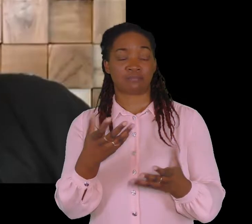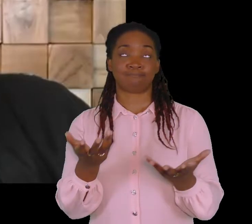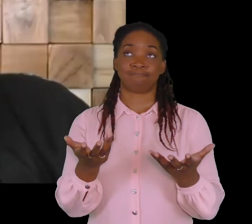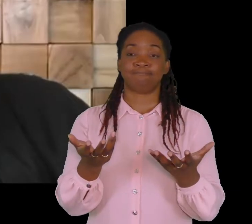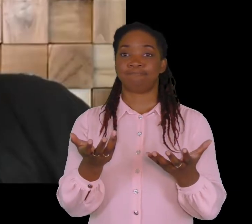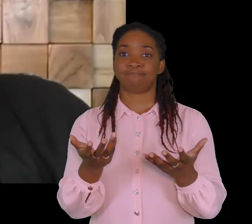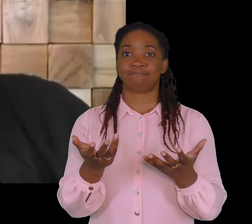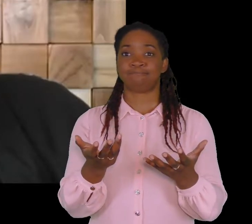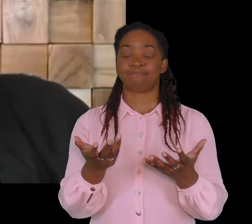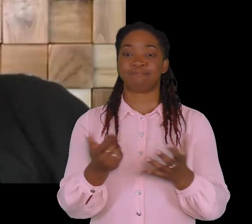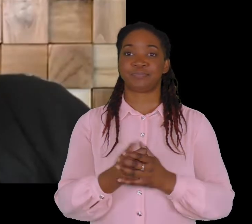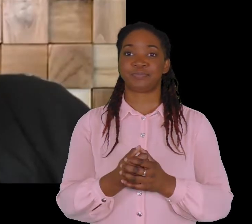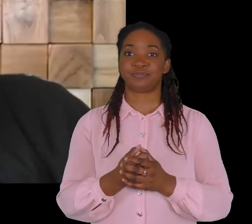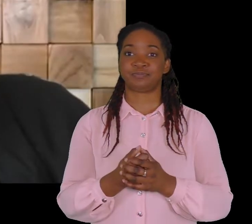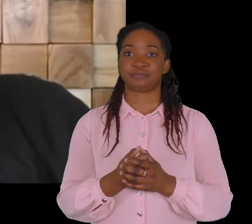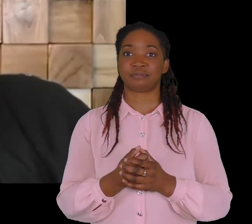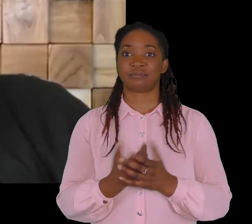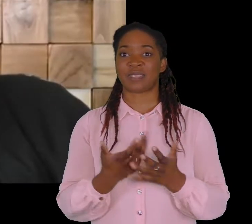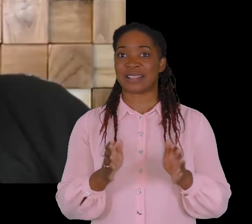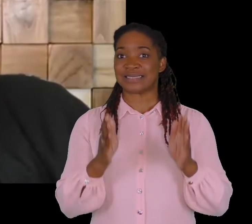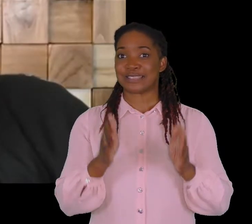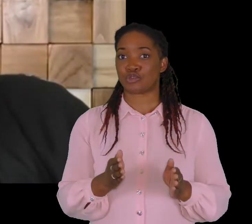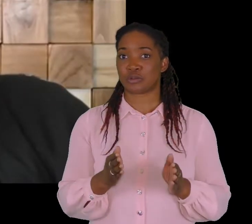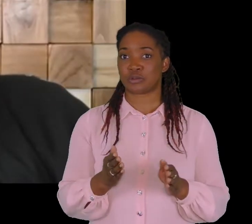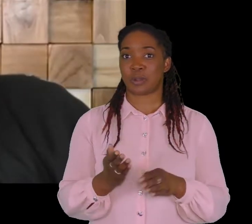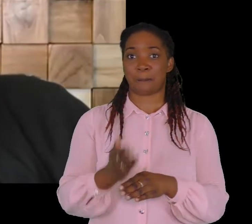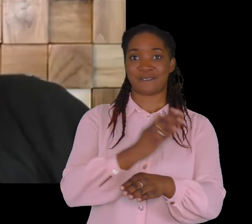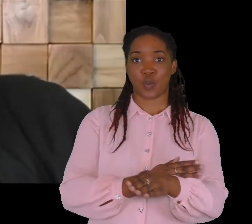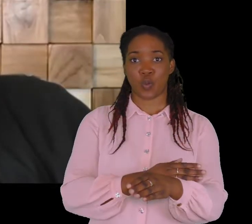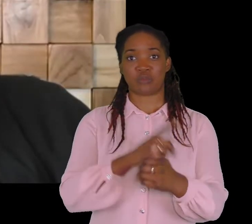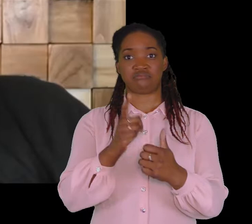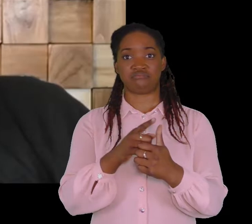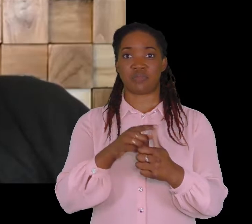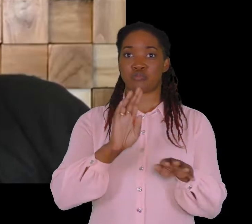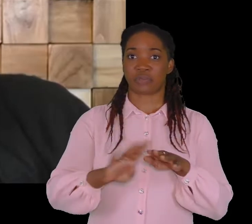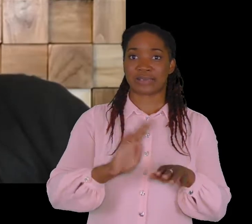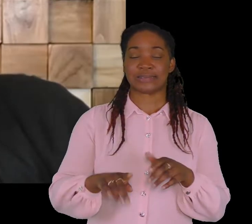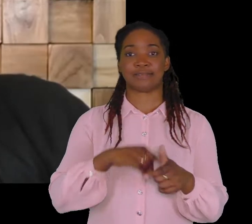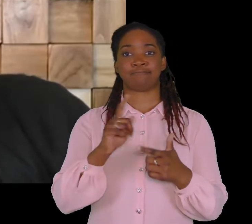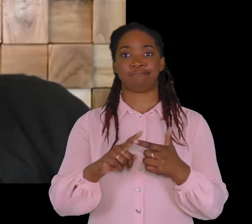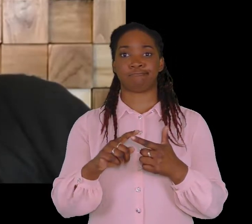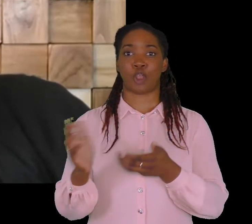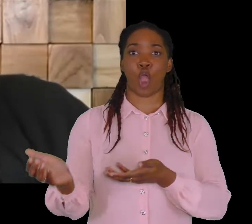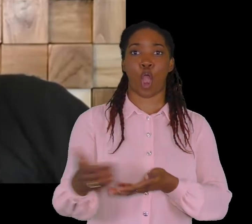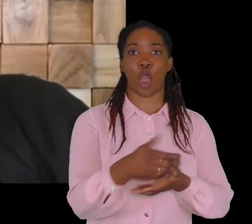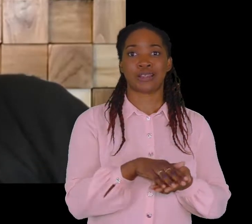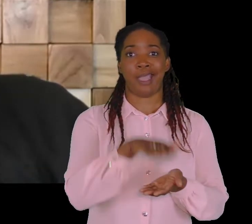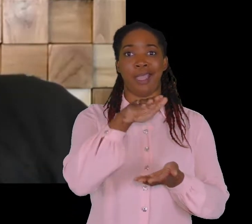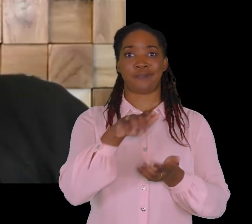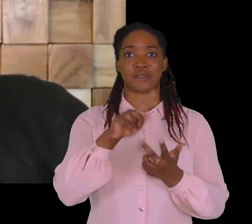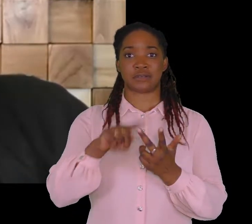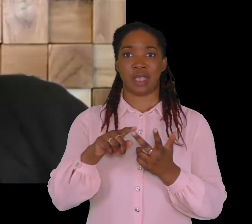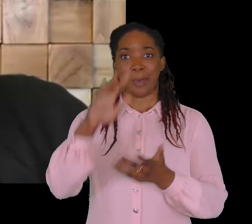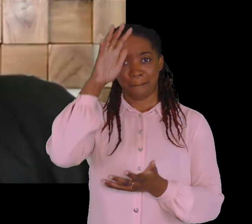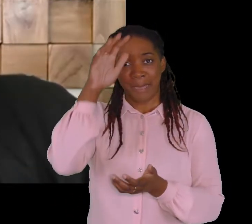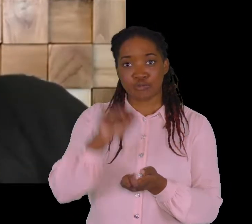panoply of practices, of archives, of memories, but also of textures